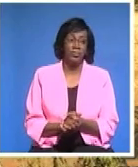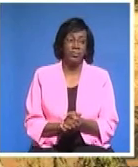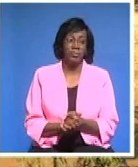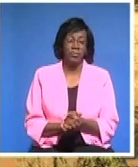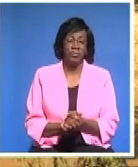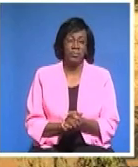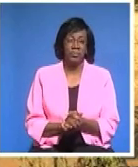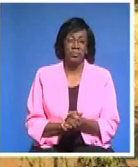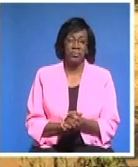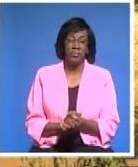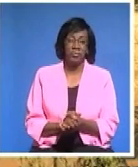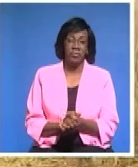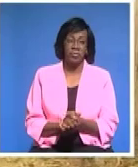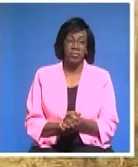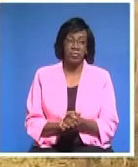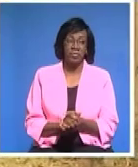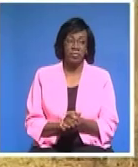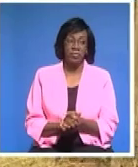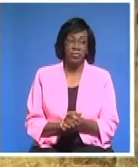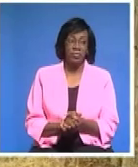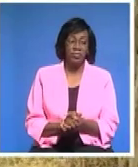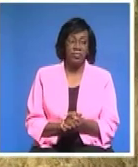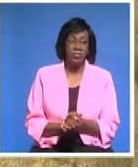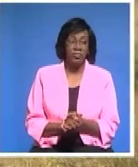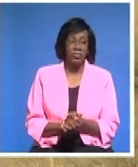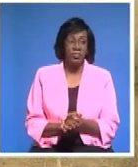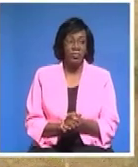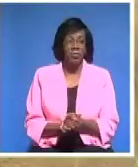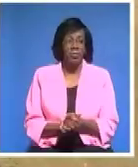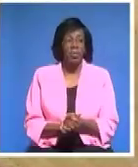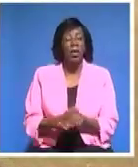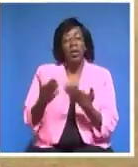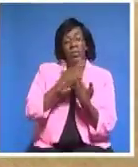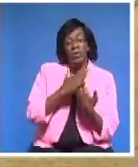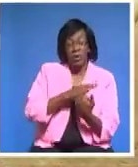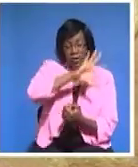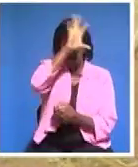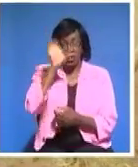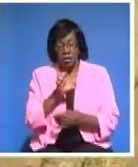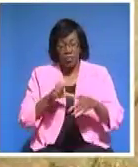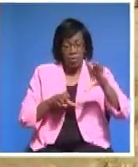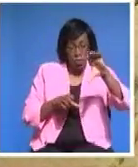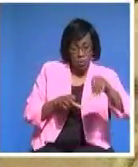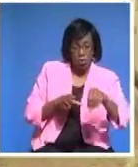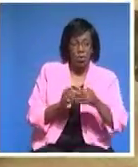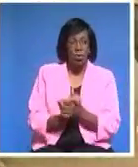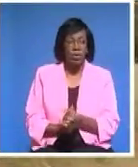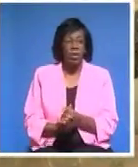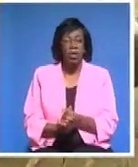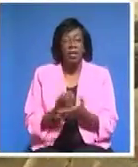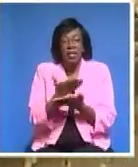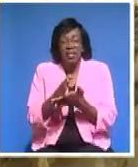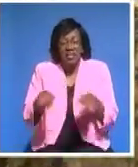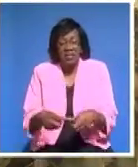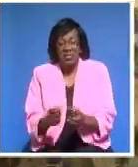creates a bit of conservation drive. Conserving the African wild dog is something that Namibia cannot pride itself with